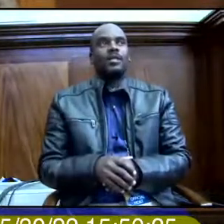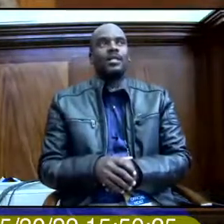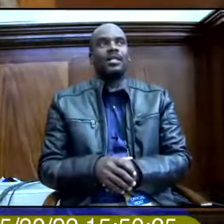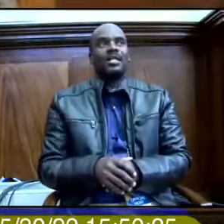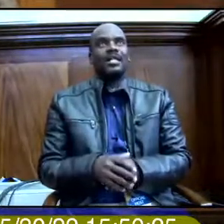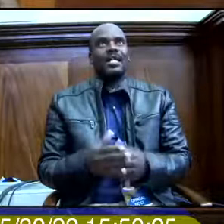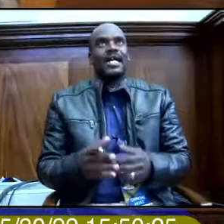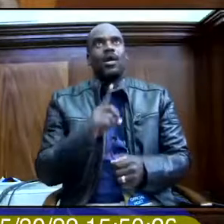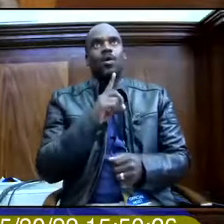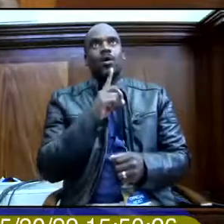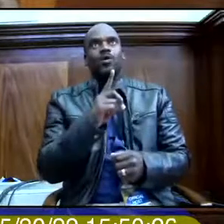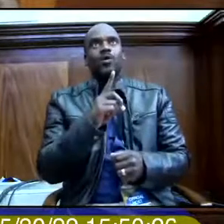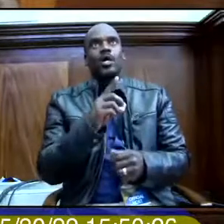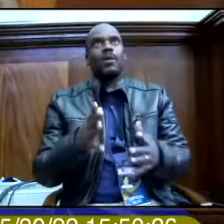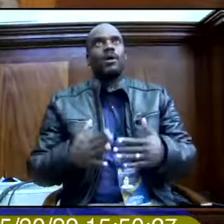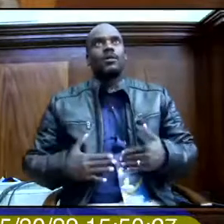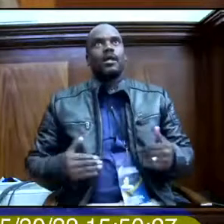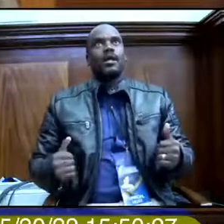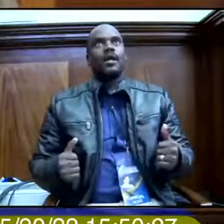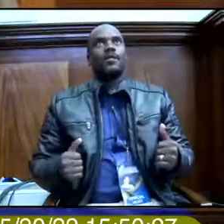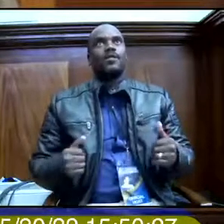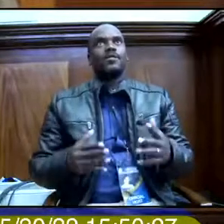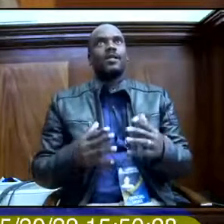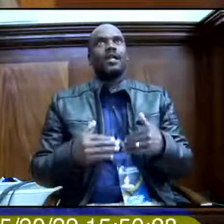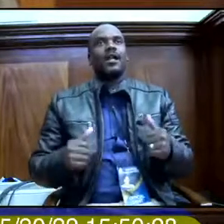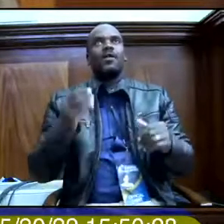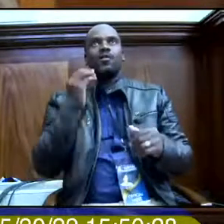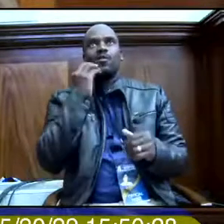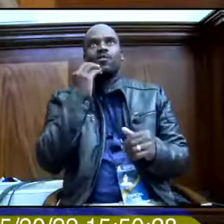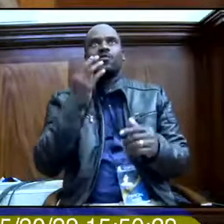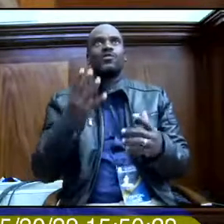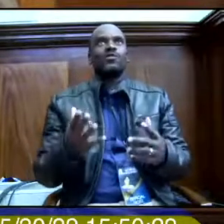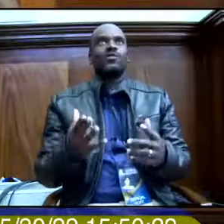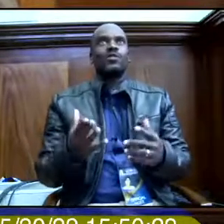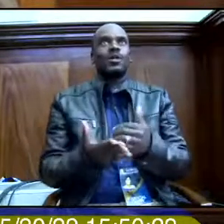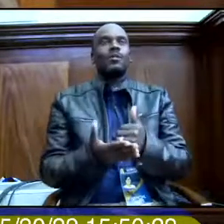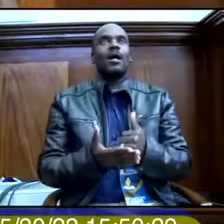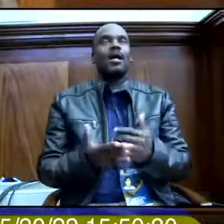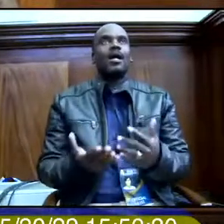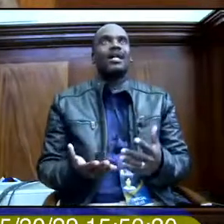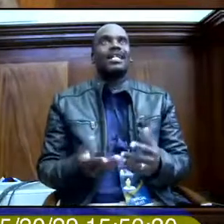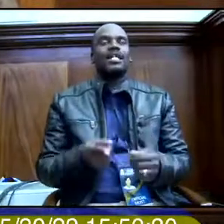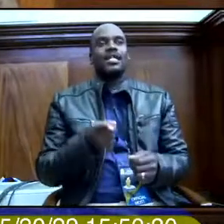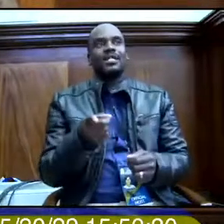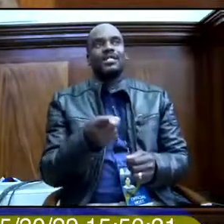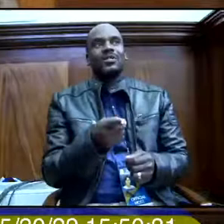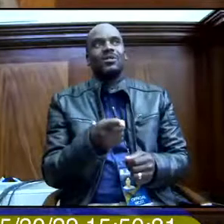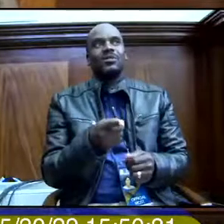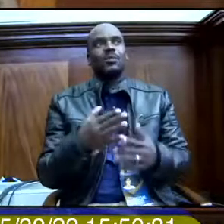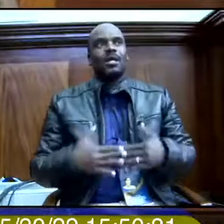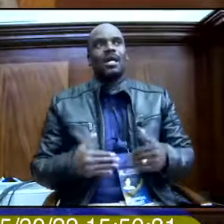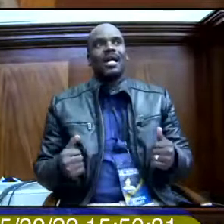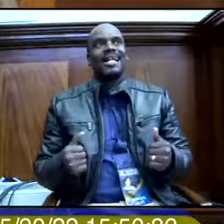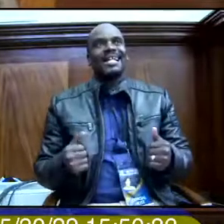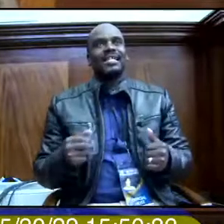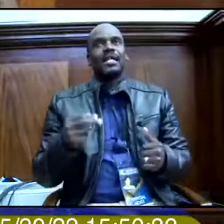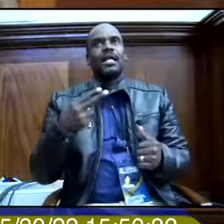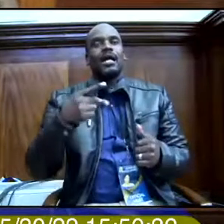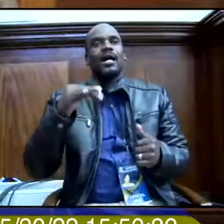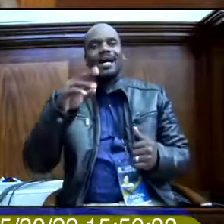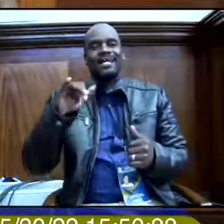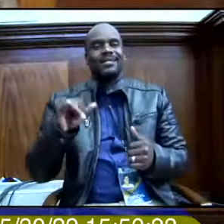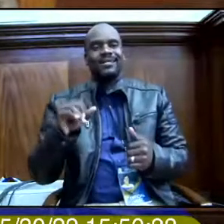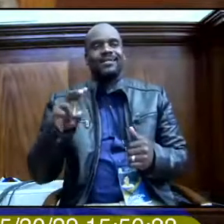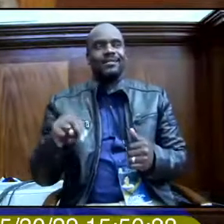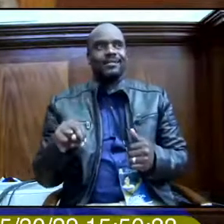and when we talk about health and healthy food drinks and others goods produced must meet their health hygienic and other